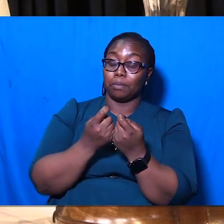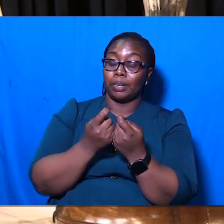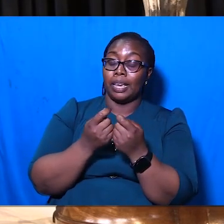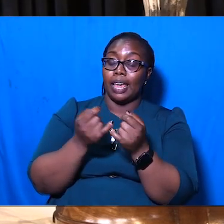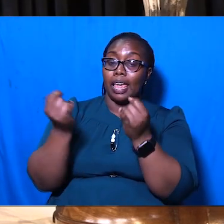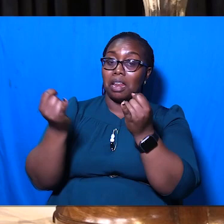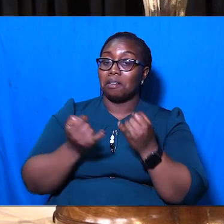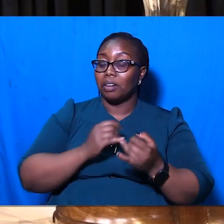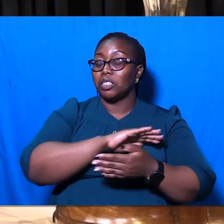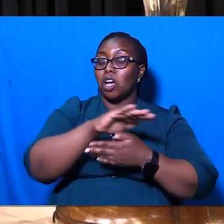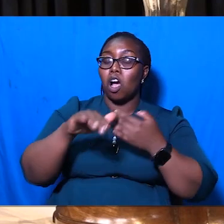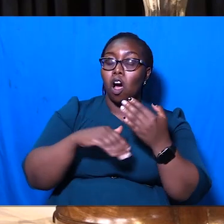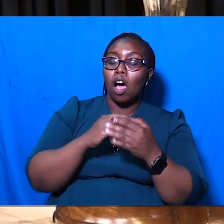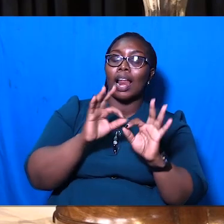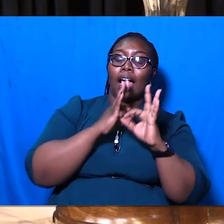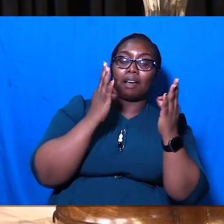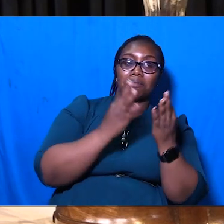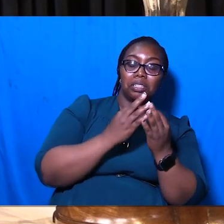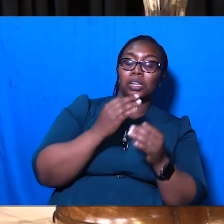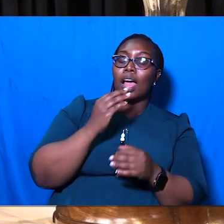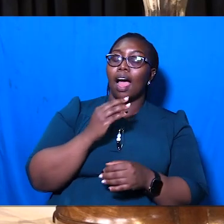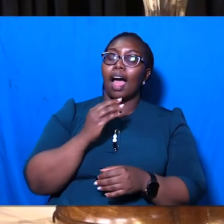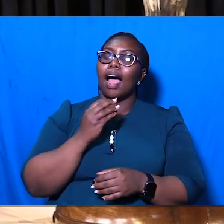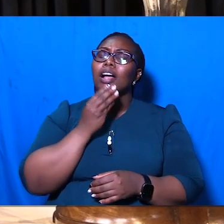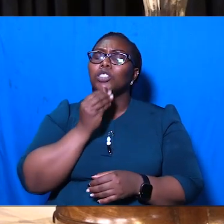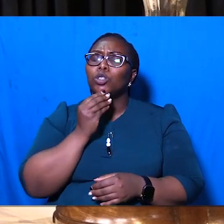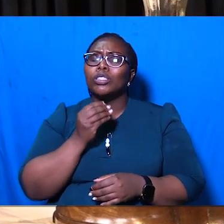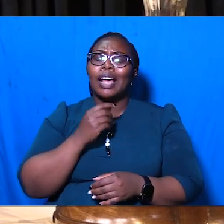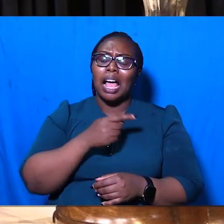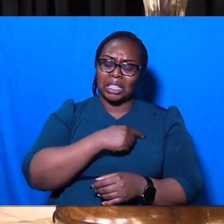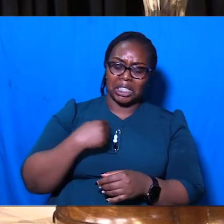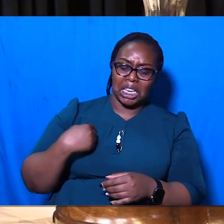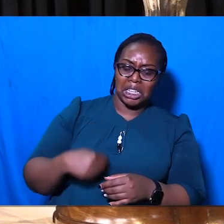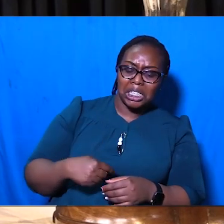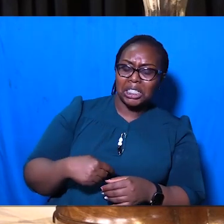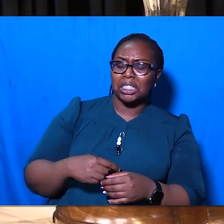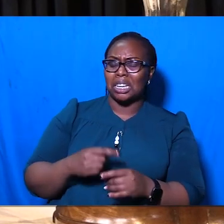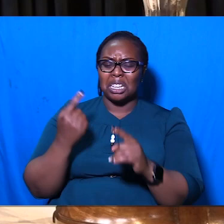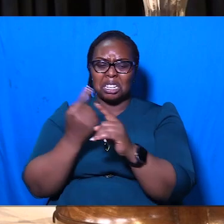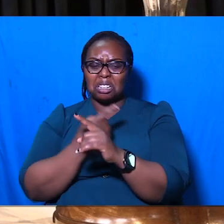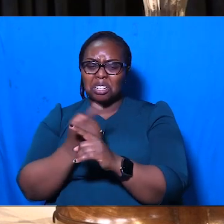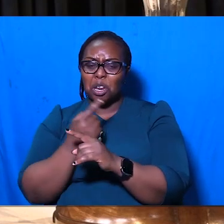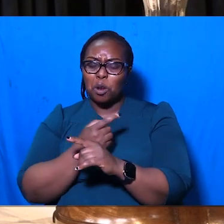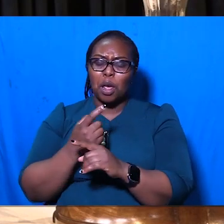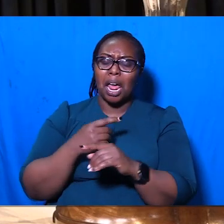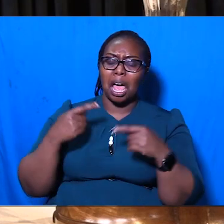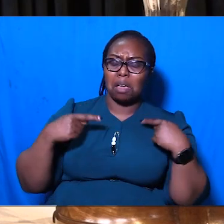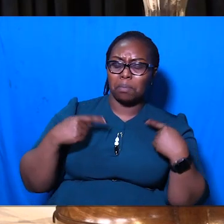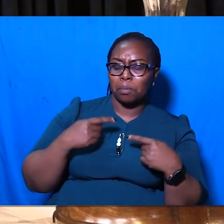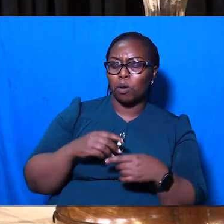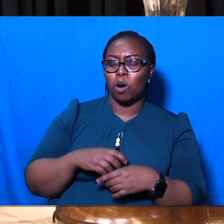family. Jew, Greek, Chinese, Japanese, Taiwan,